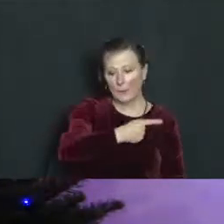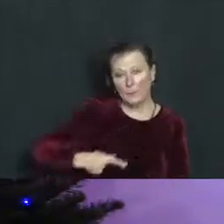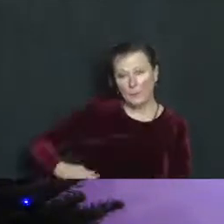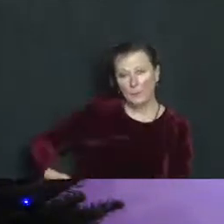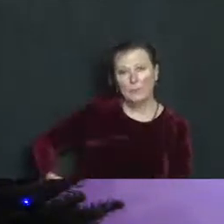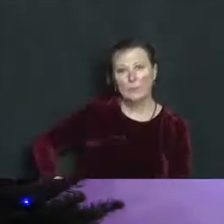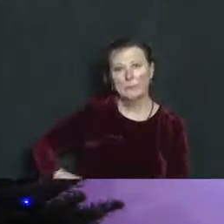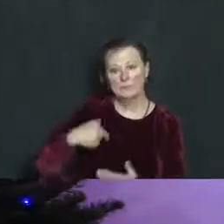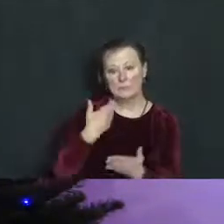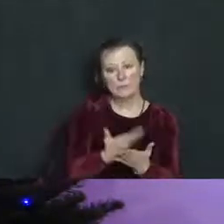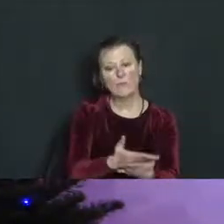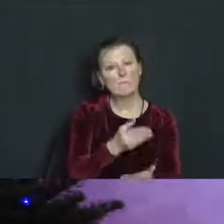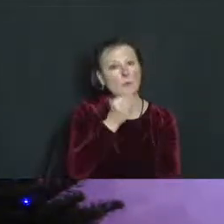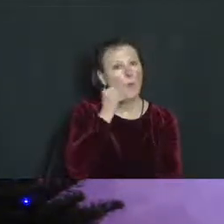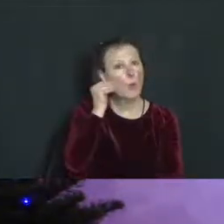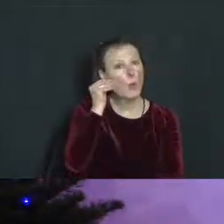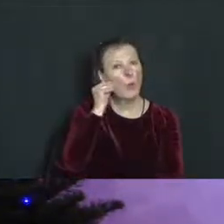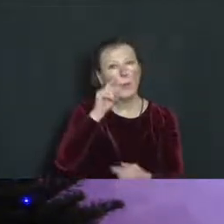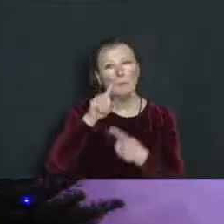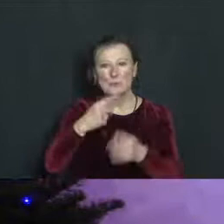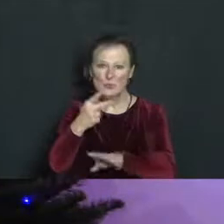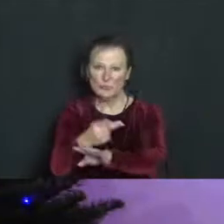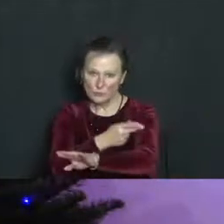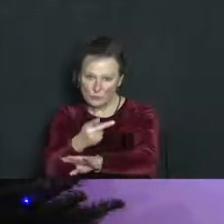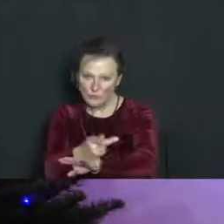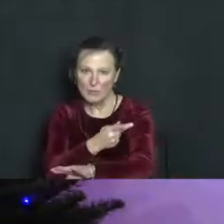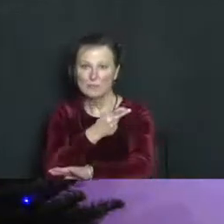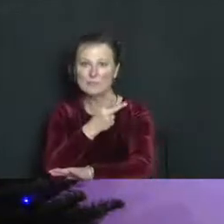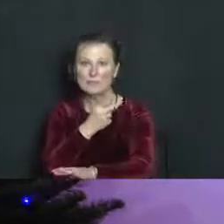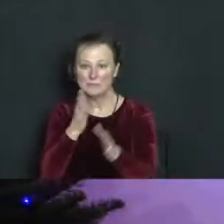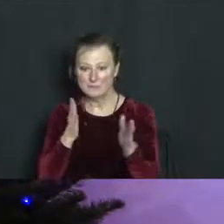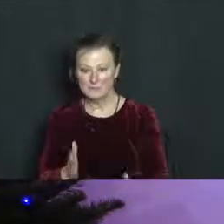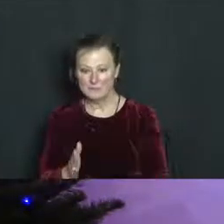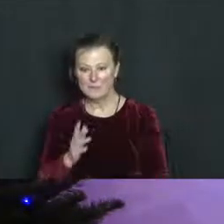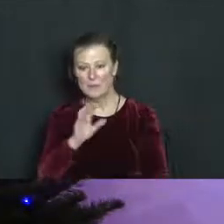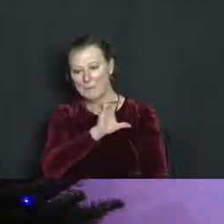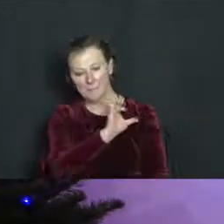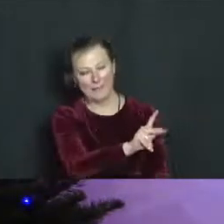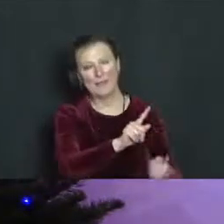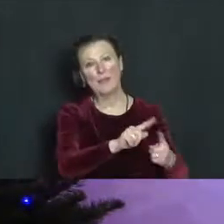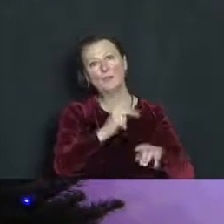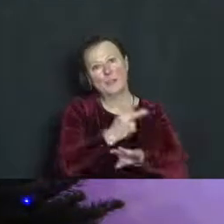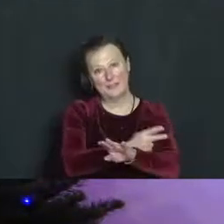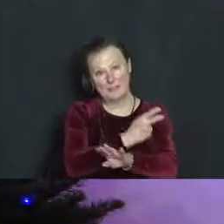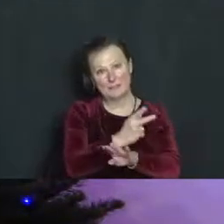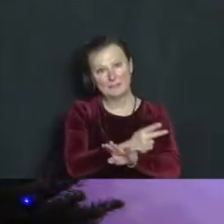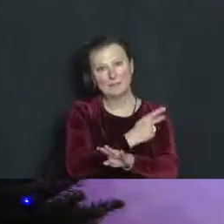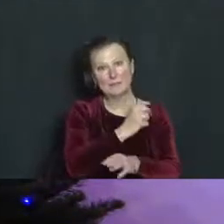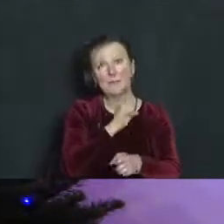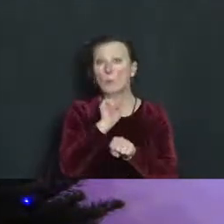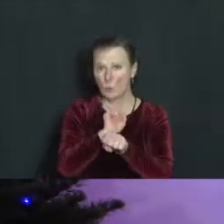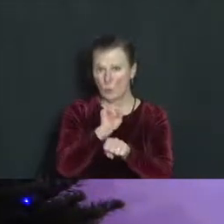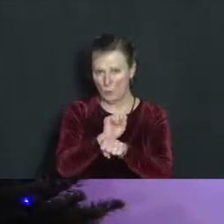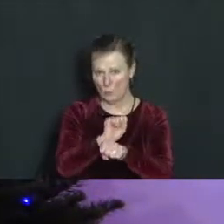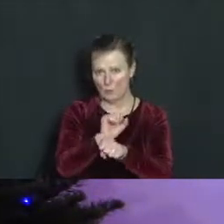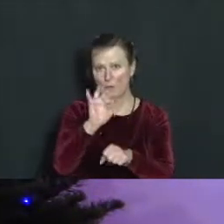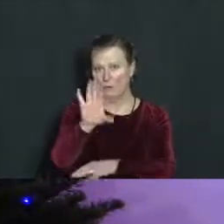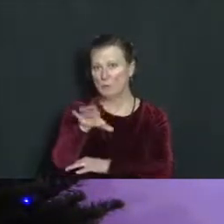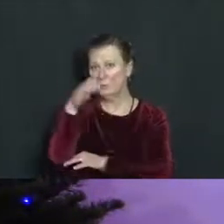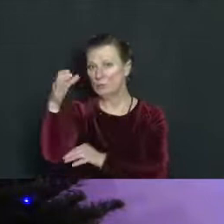are home, when the shepherds are back with their flocks, the work of